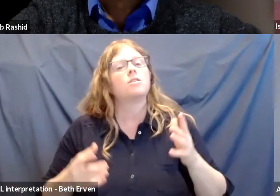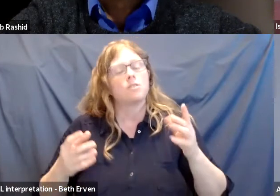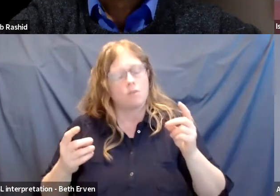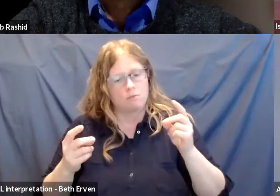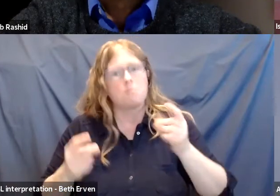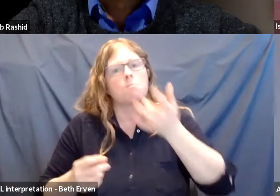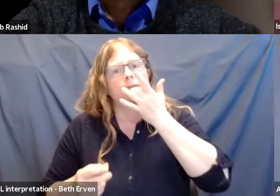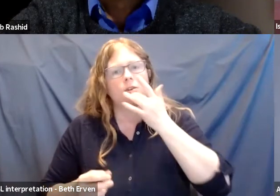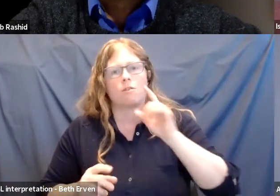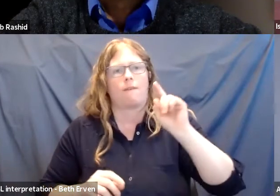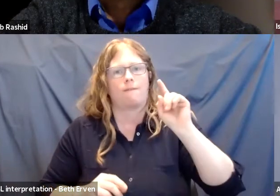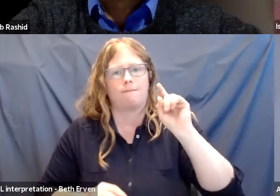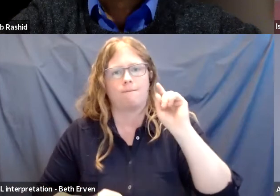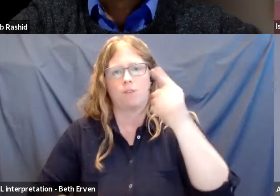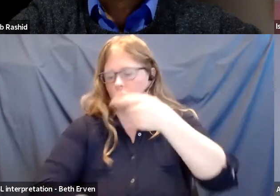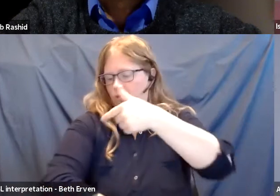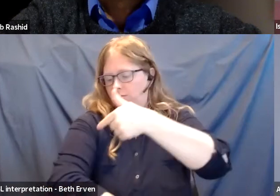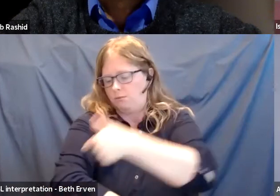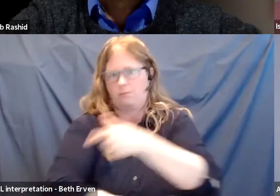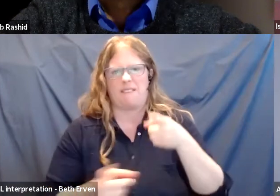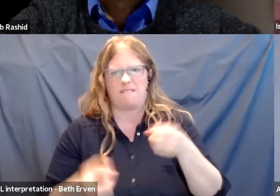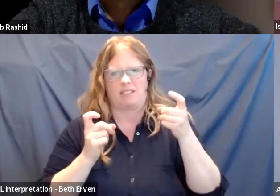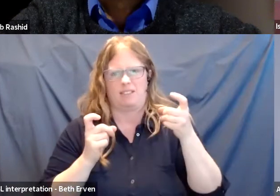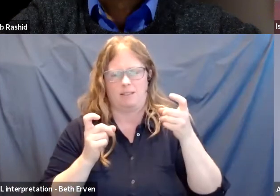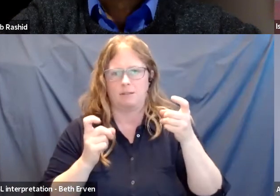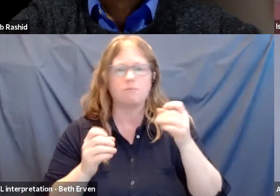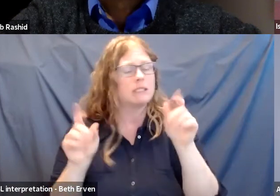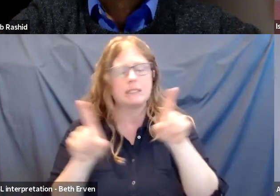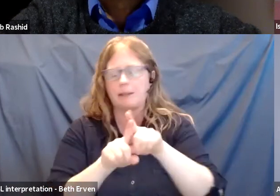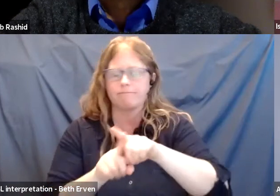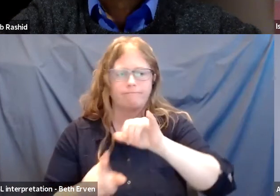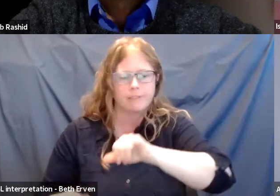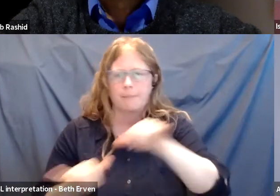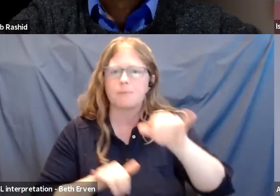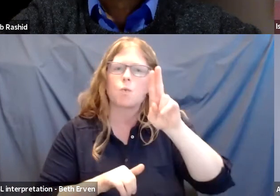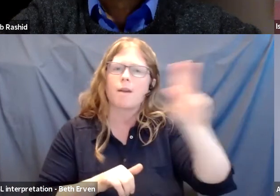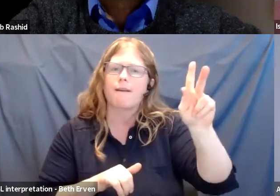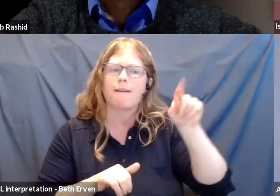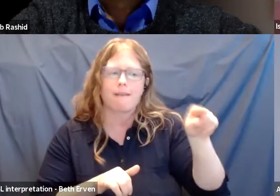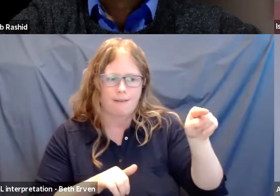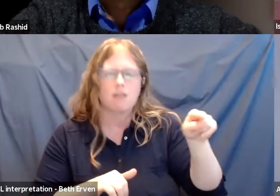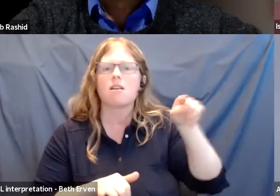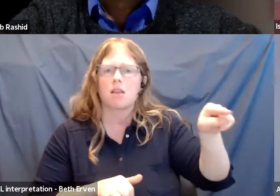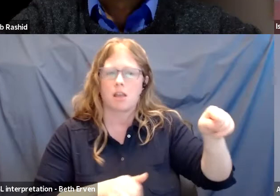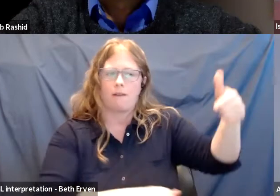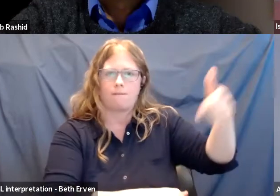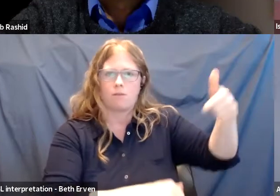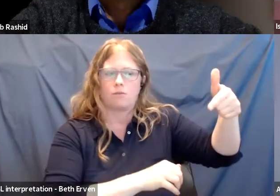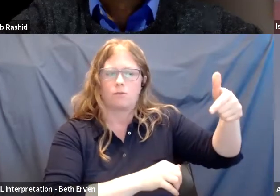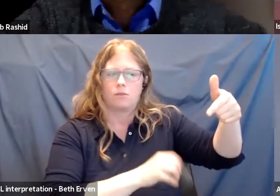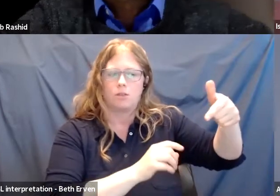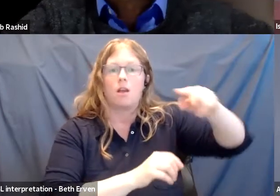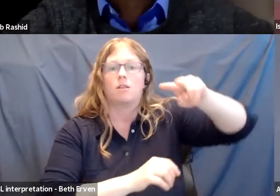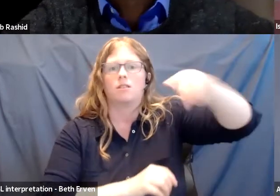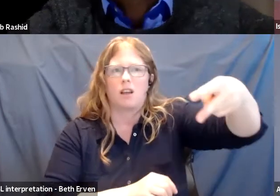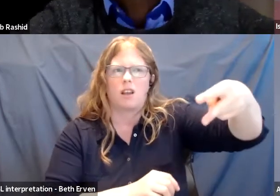approach. And it works. I mean, the UK did the exact same thing. They decided they're going to extend the duration of time between dose 1 and dose 2 by about